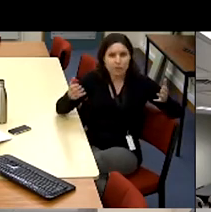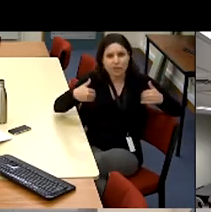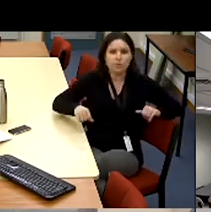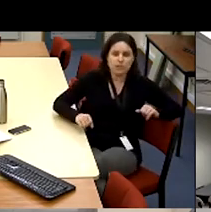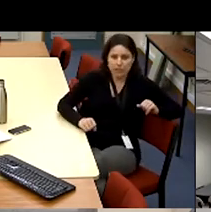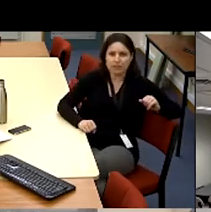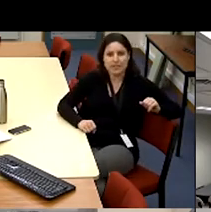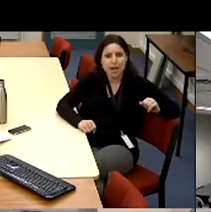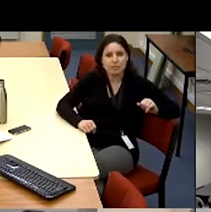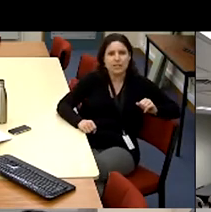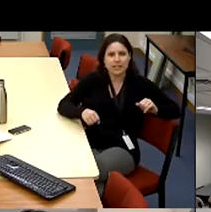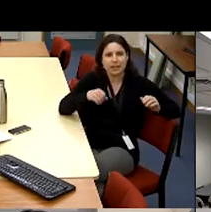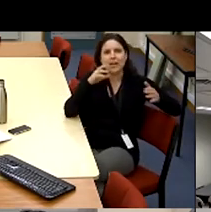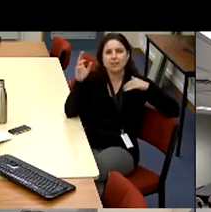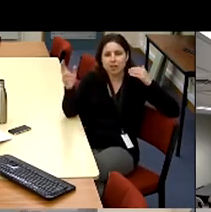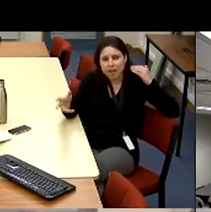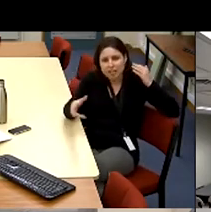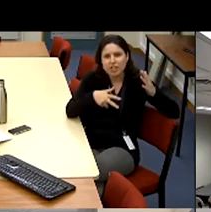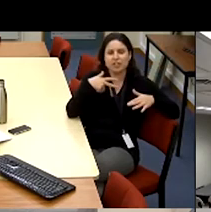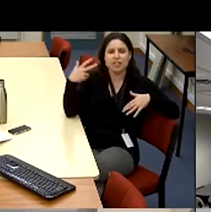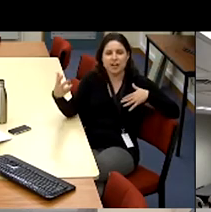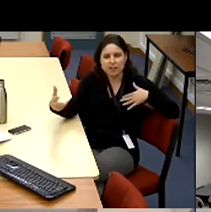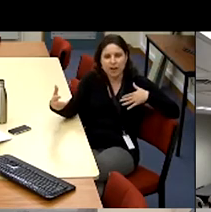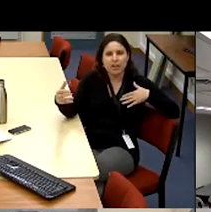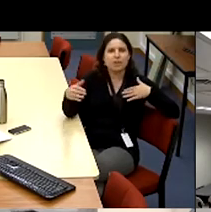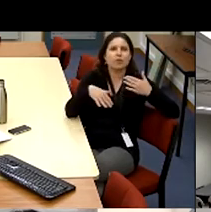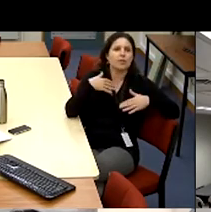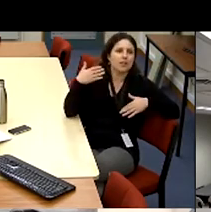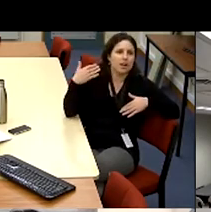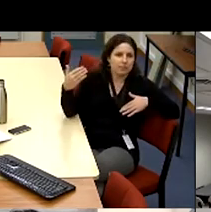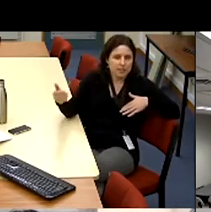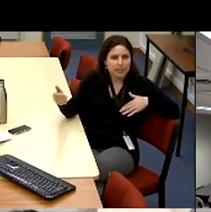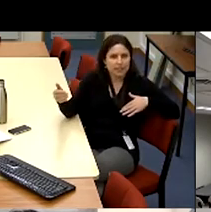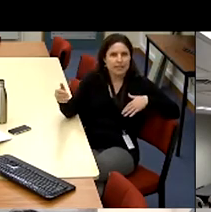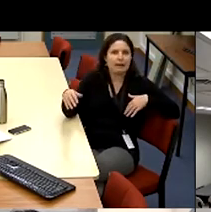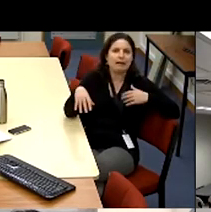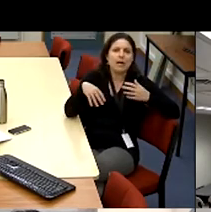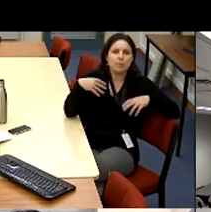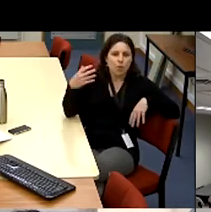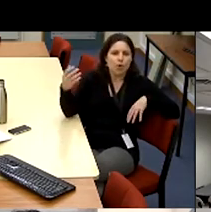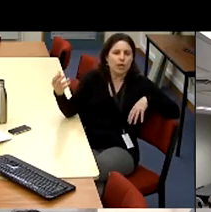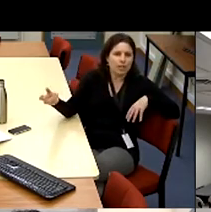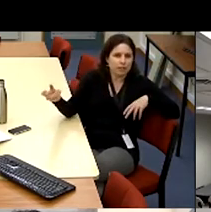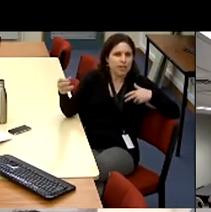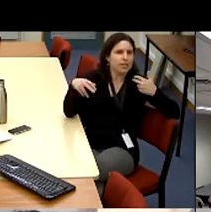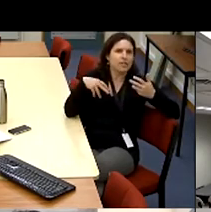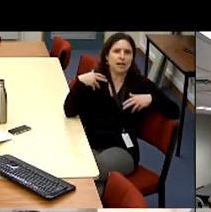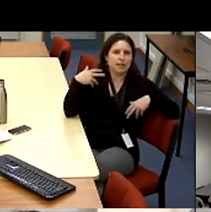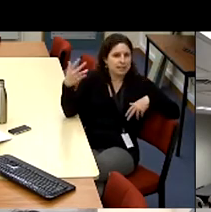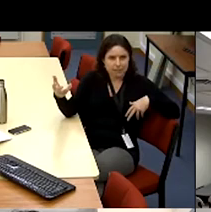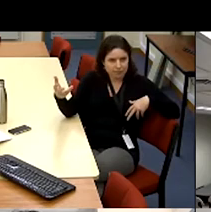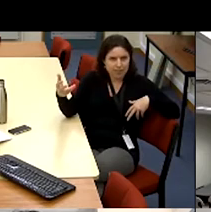who happen to have come to Australia as an asylum seeker. And it's trying to change that narrative around not all asylum seekers are poor,